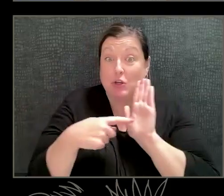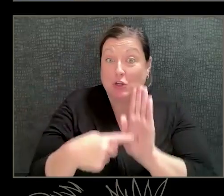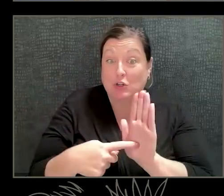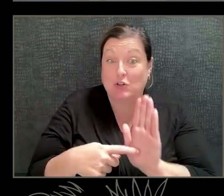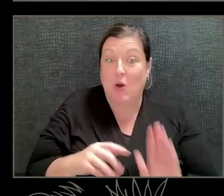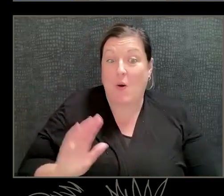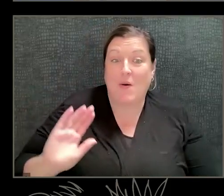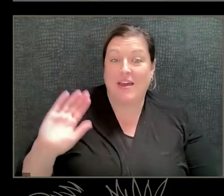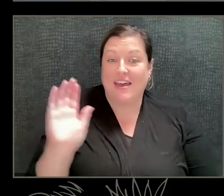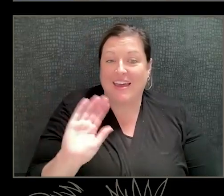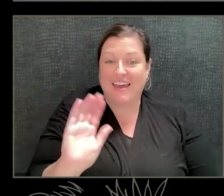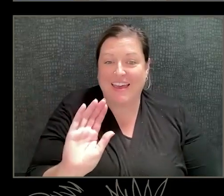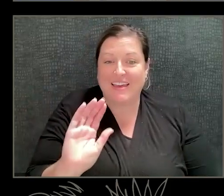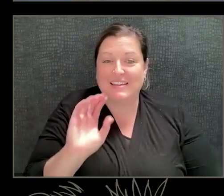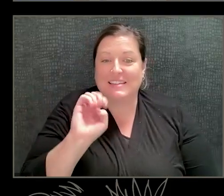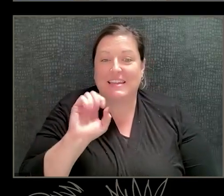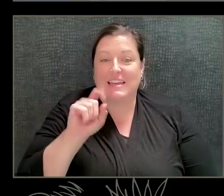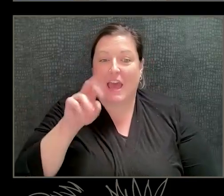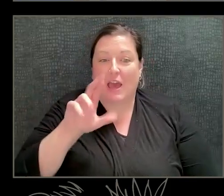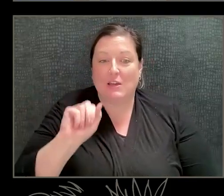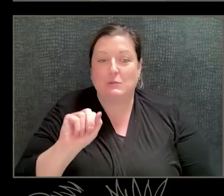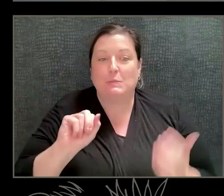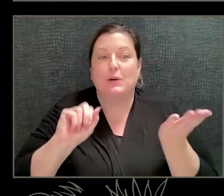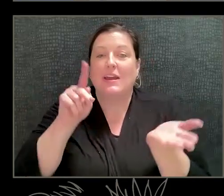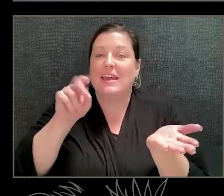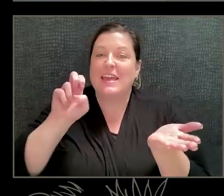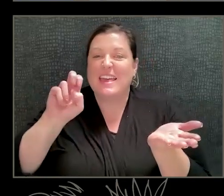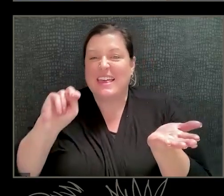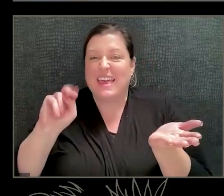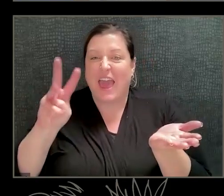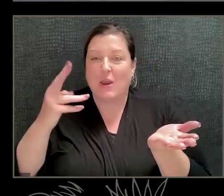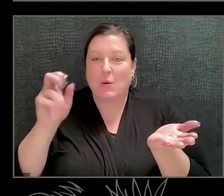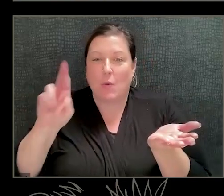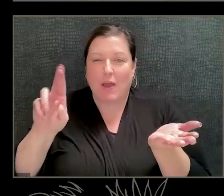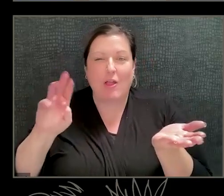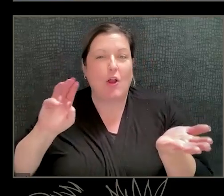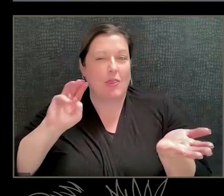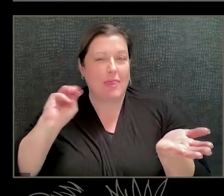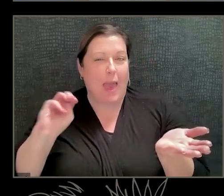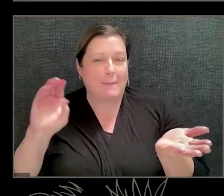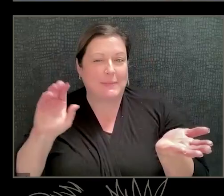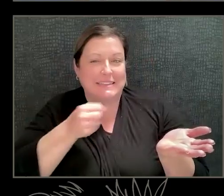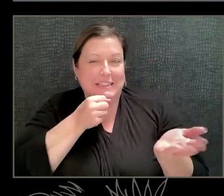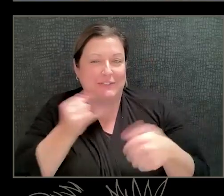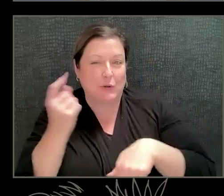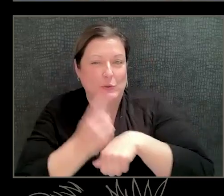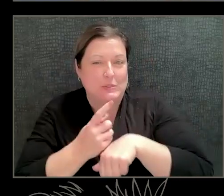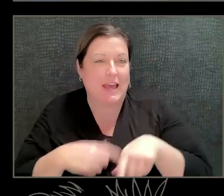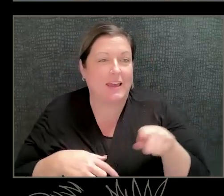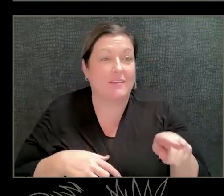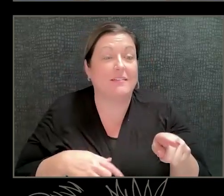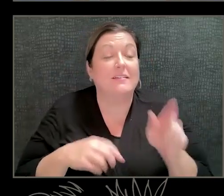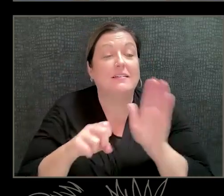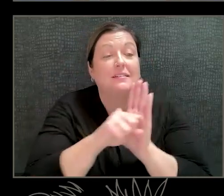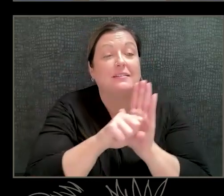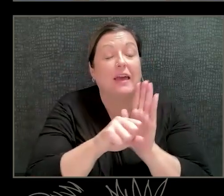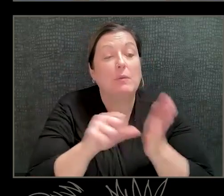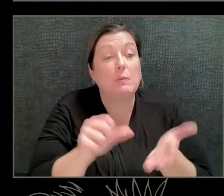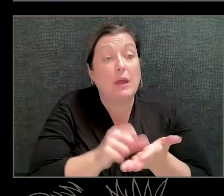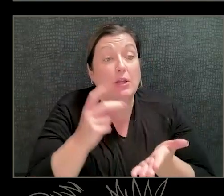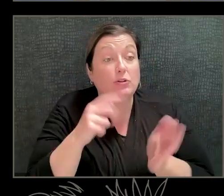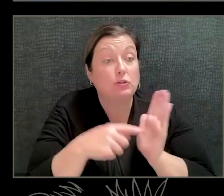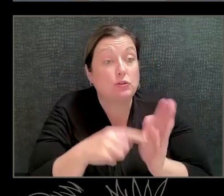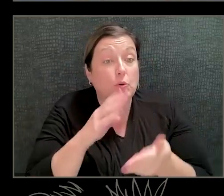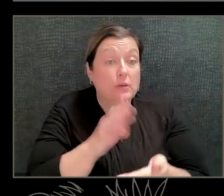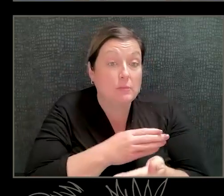S4A pages. Mr. MC himself, Ken Wheeler. This is what S4A looks like. Here's just a very small sample. Here's a page that shows some of his music. It's